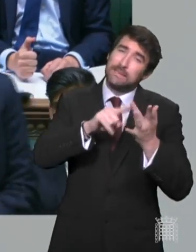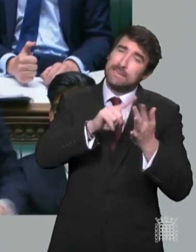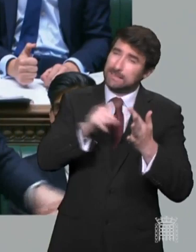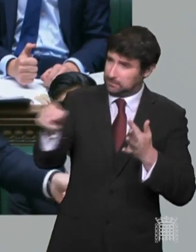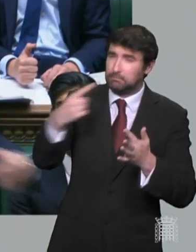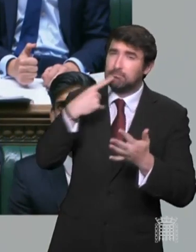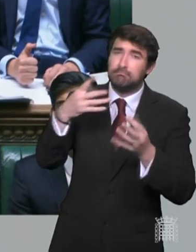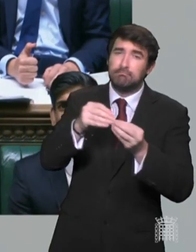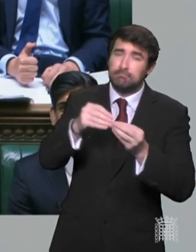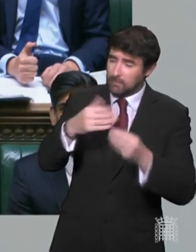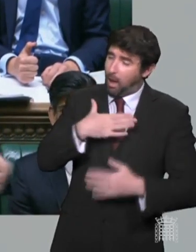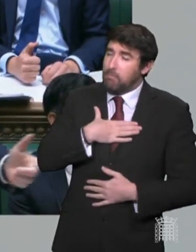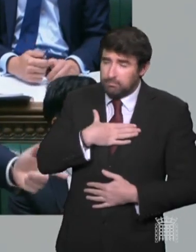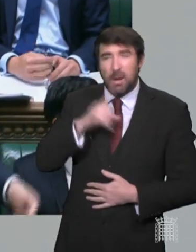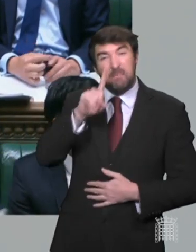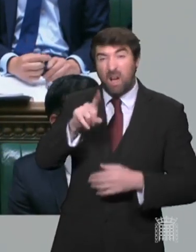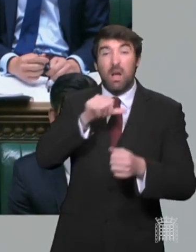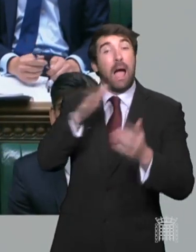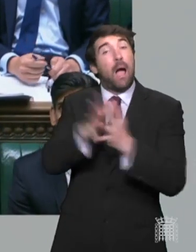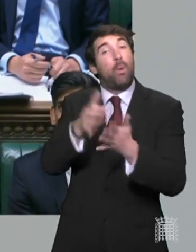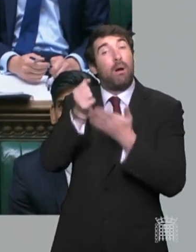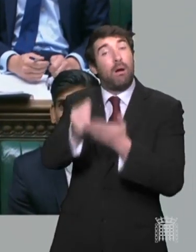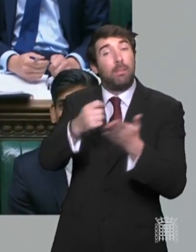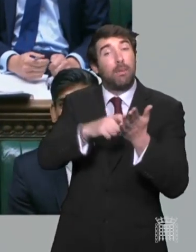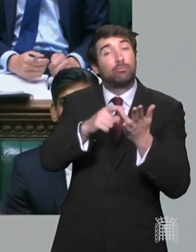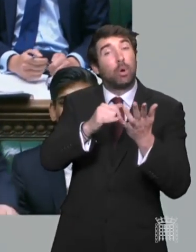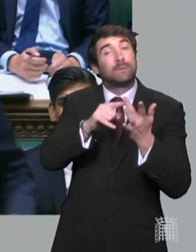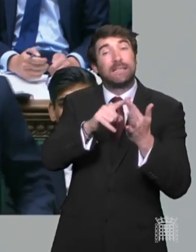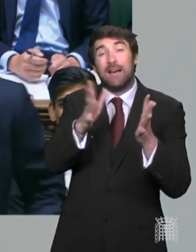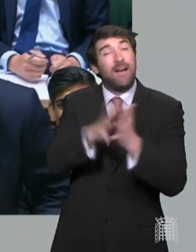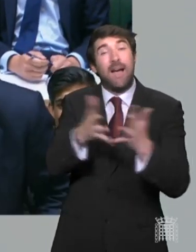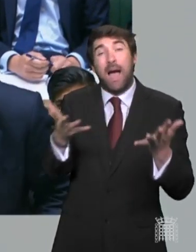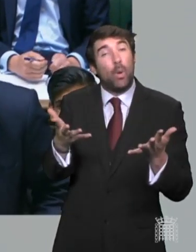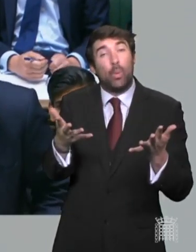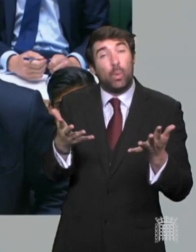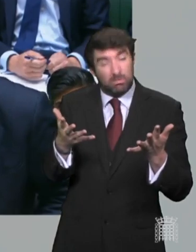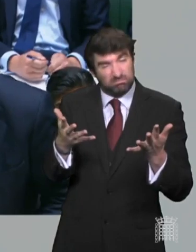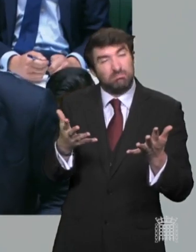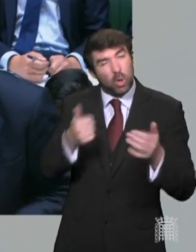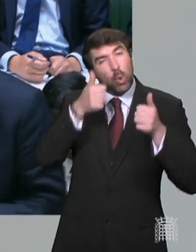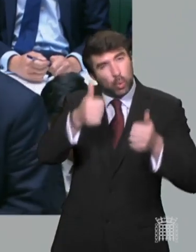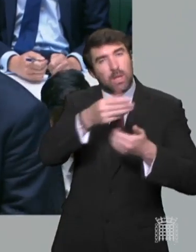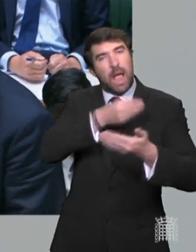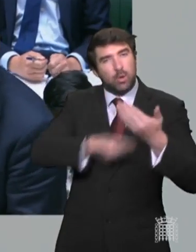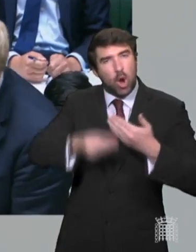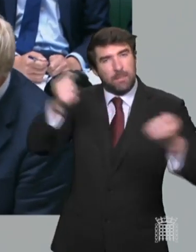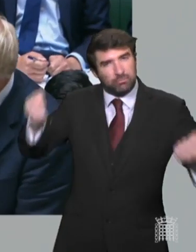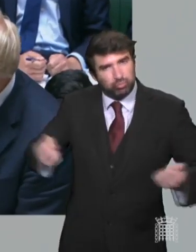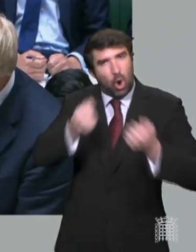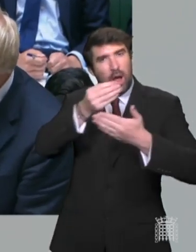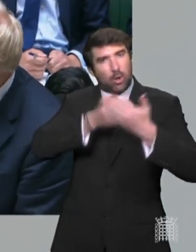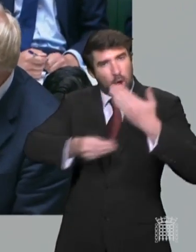as I speak to you now, our economy is the fastest growing in the G7, Mr. Speaker, because we've